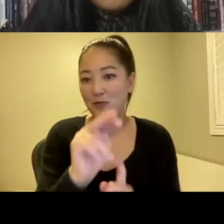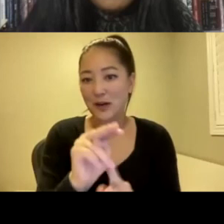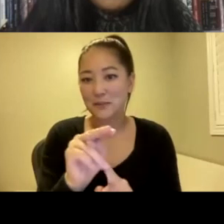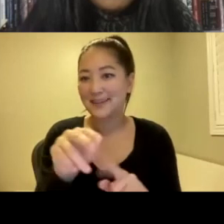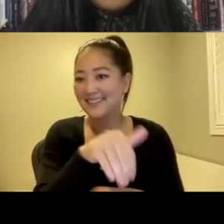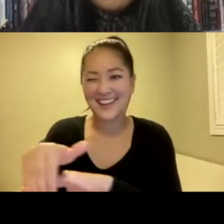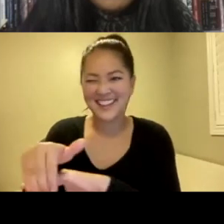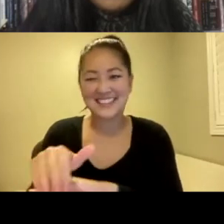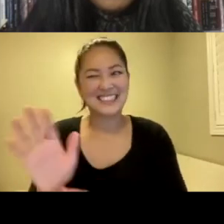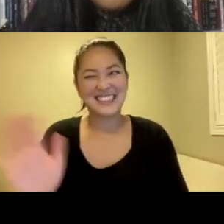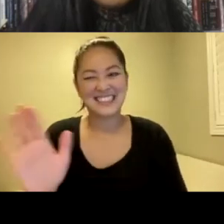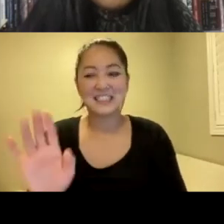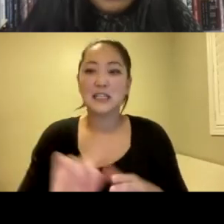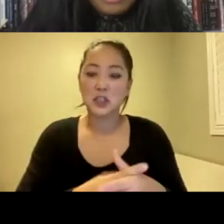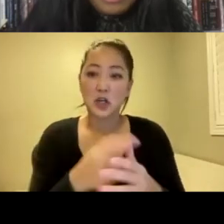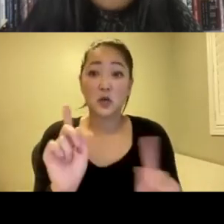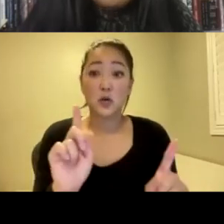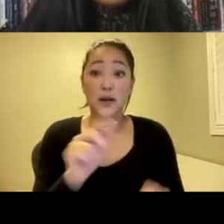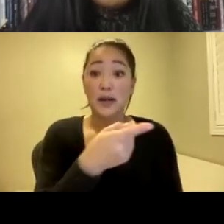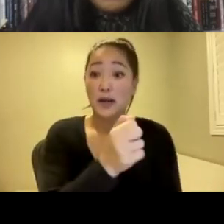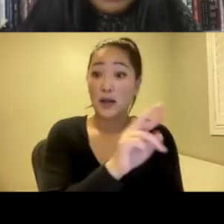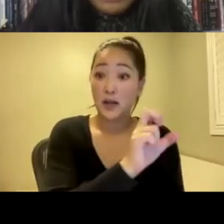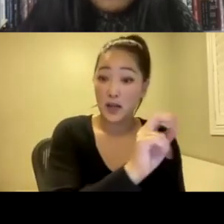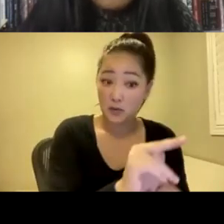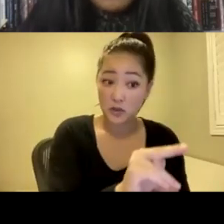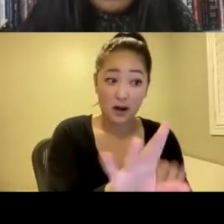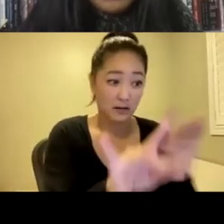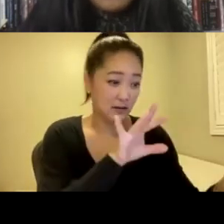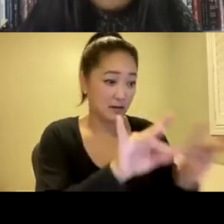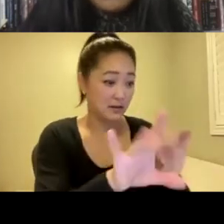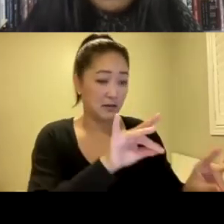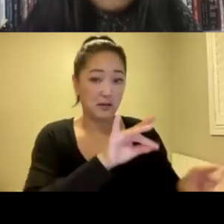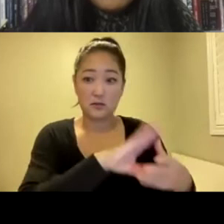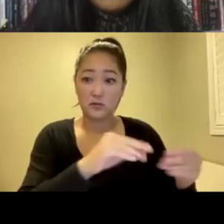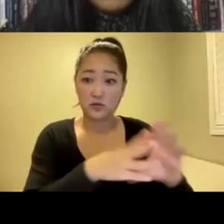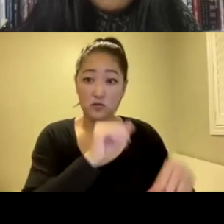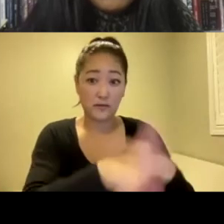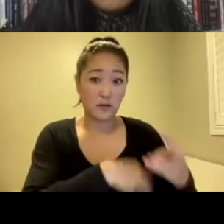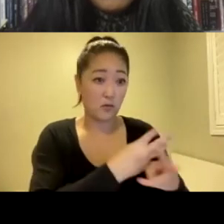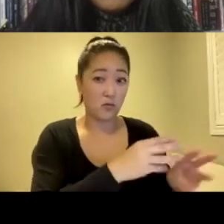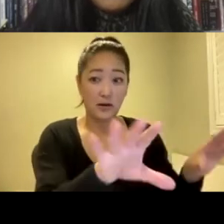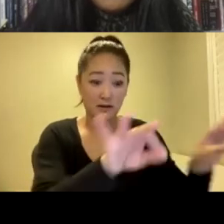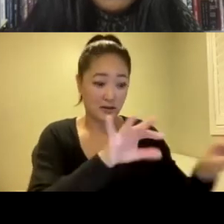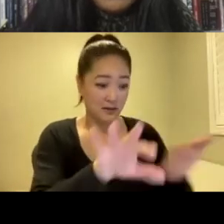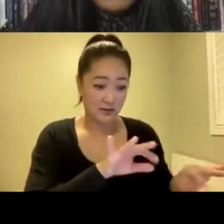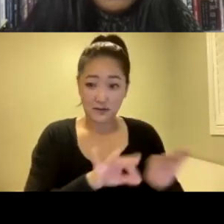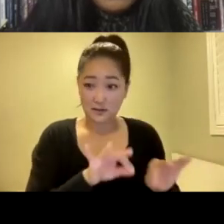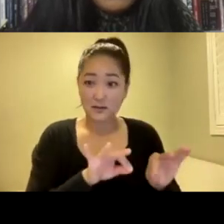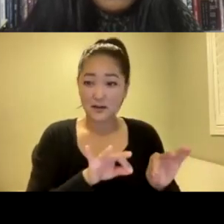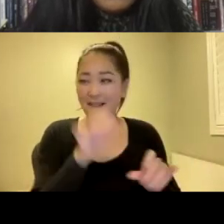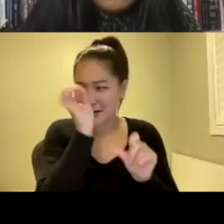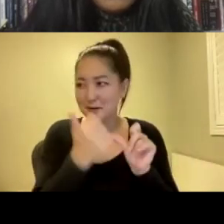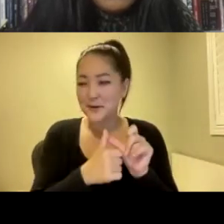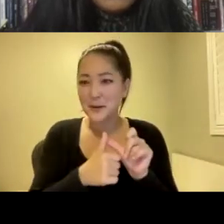started in Persia and encompass stories from all around the world. And as a child, my dad would tell me these